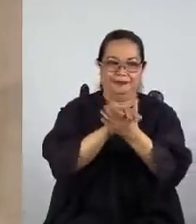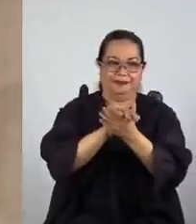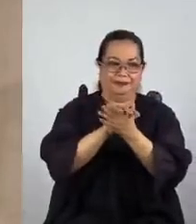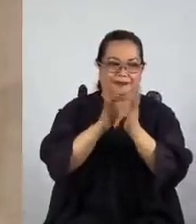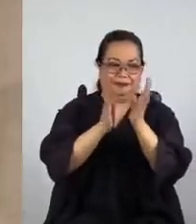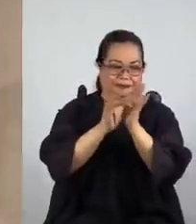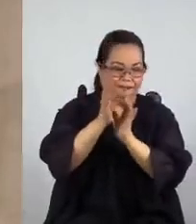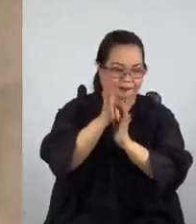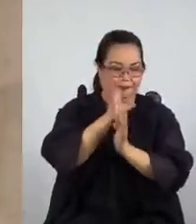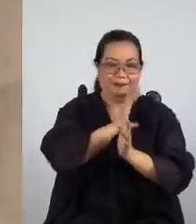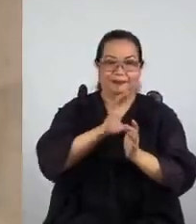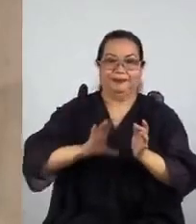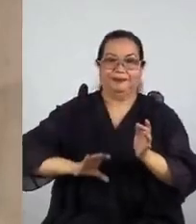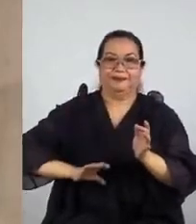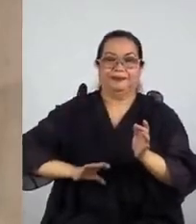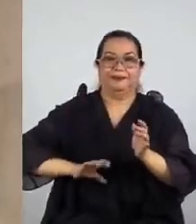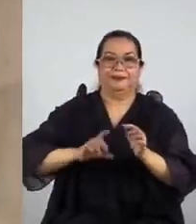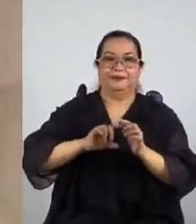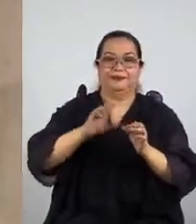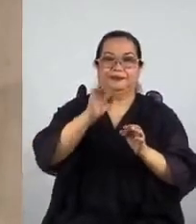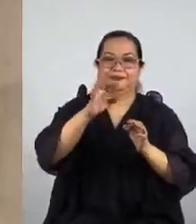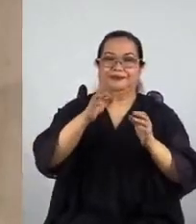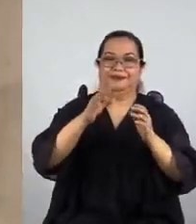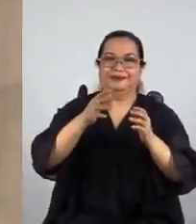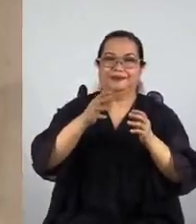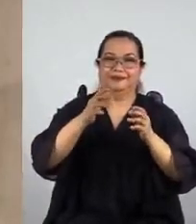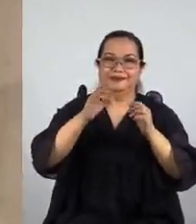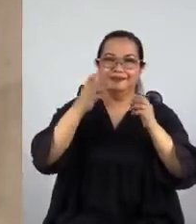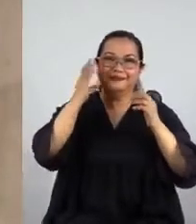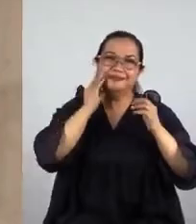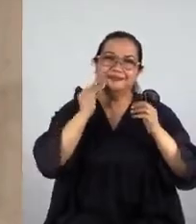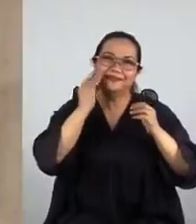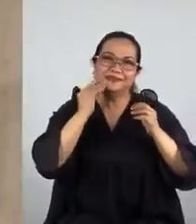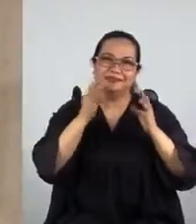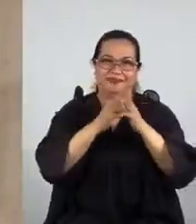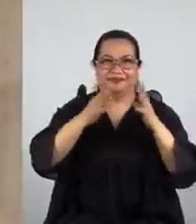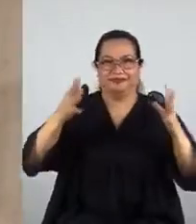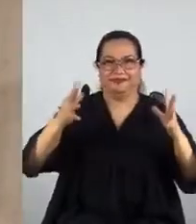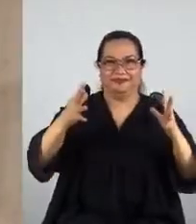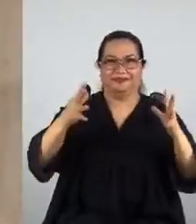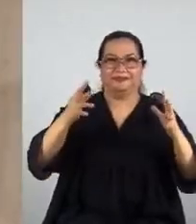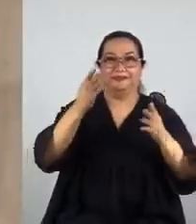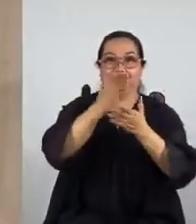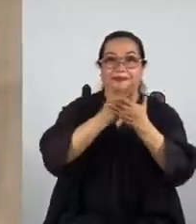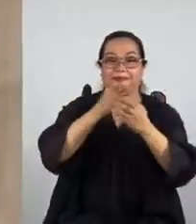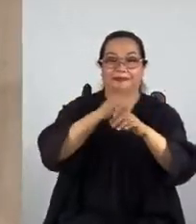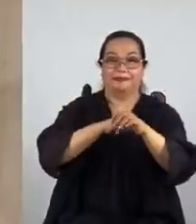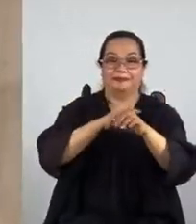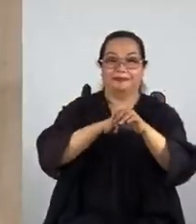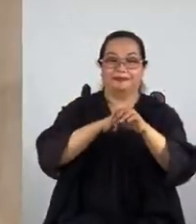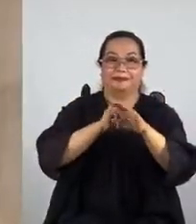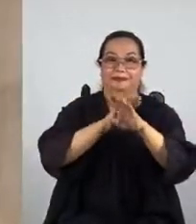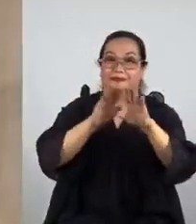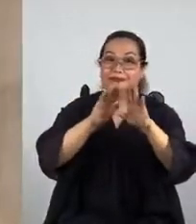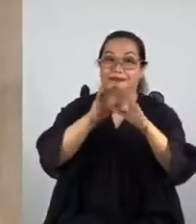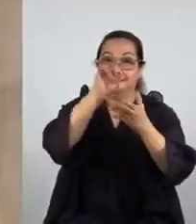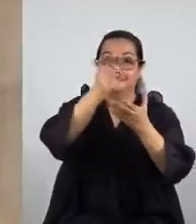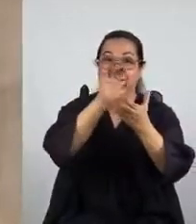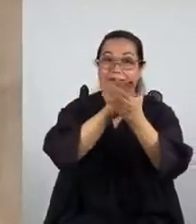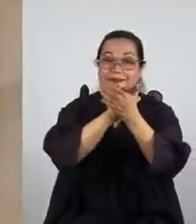Christ, but you're going through a lot. And sometimes unbelief creeps